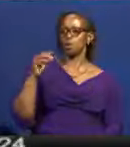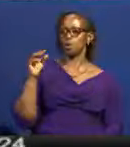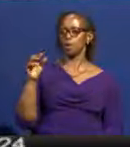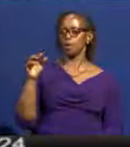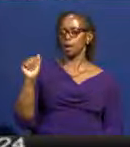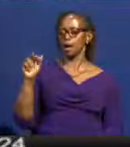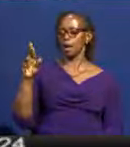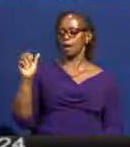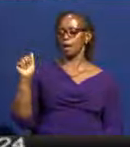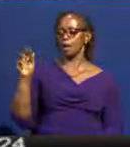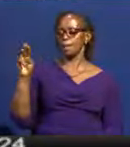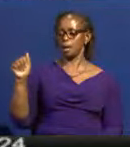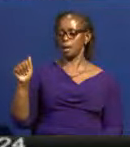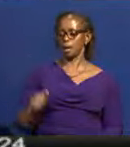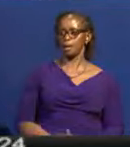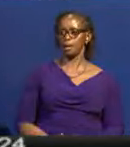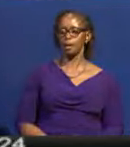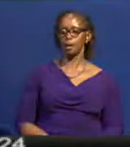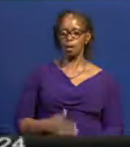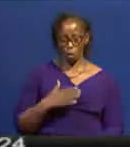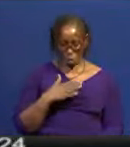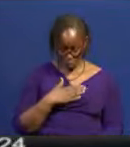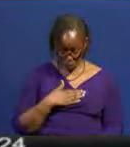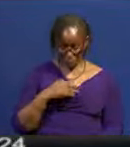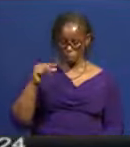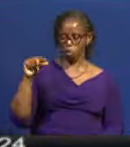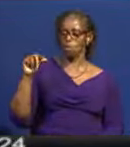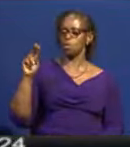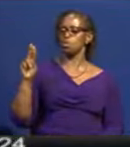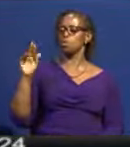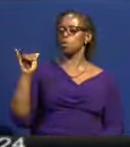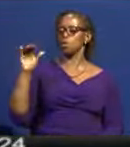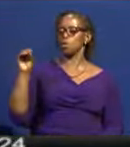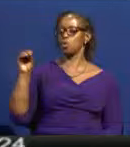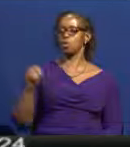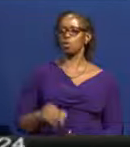Honorable Samuel Arama. Honorable Guyo Jaldesa, Professor.